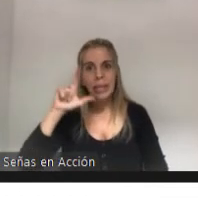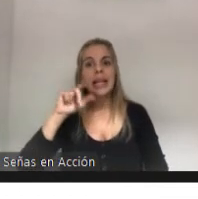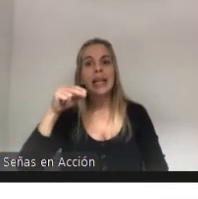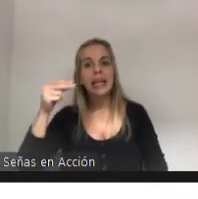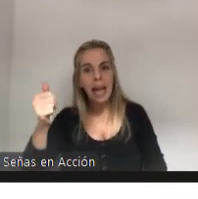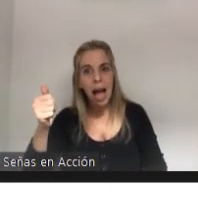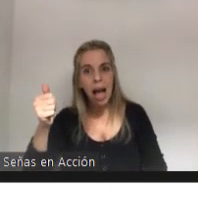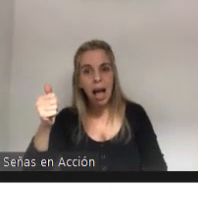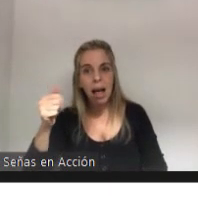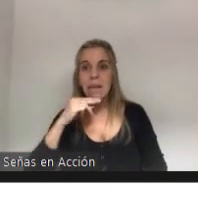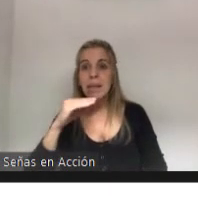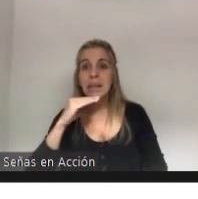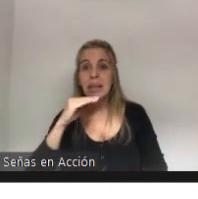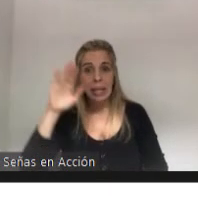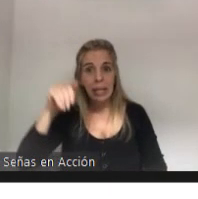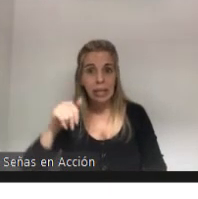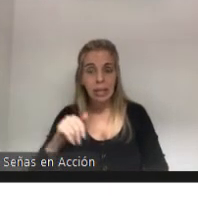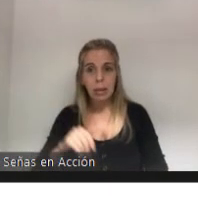Selina?